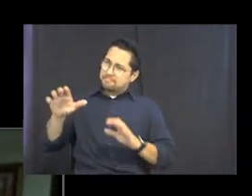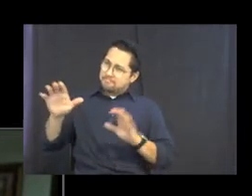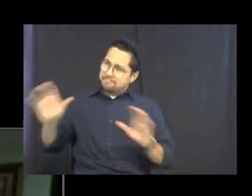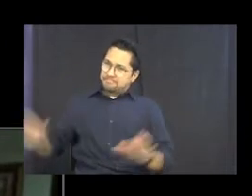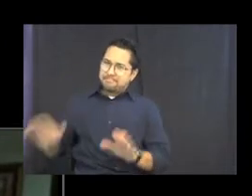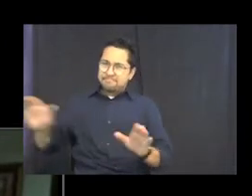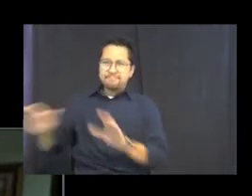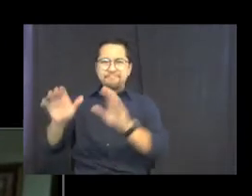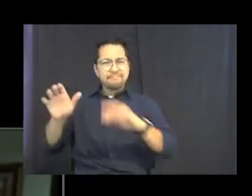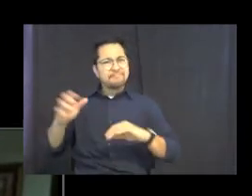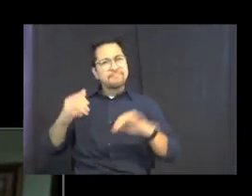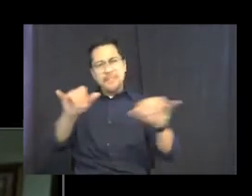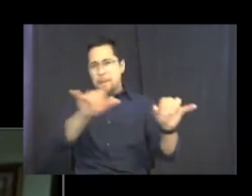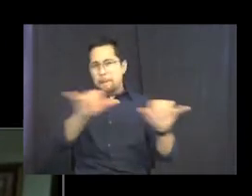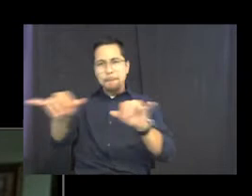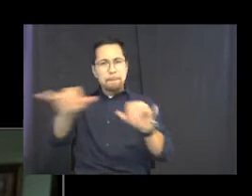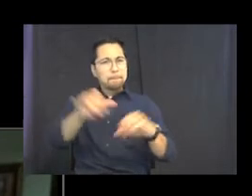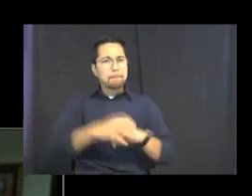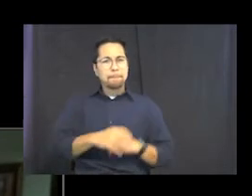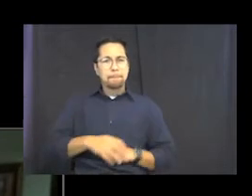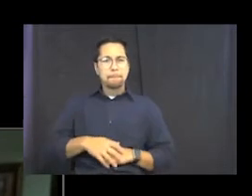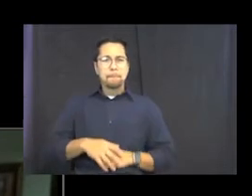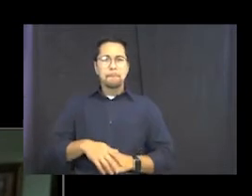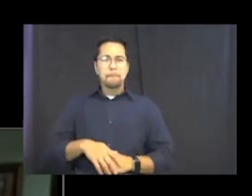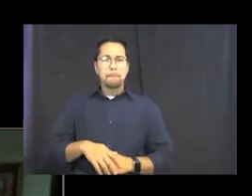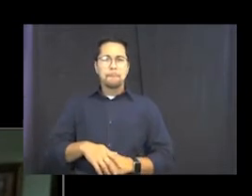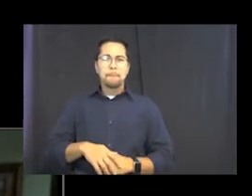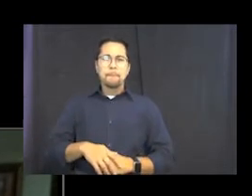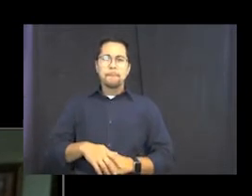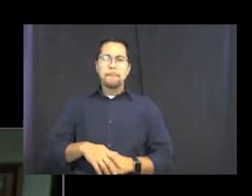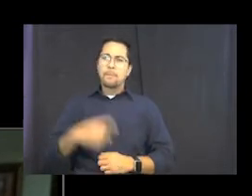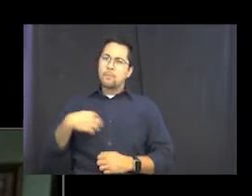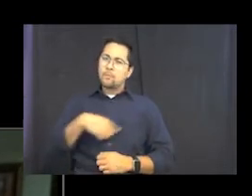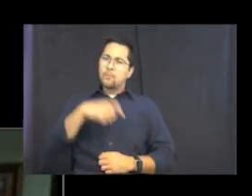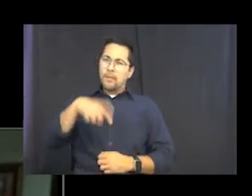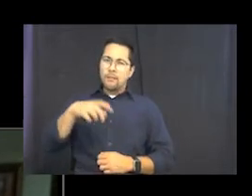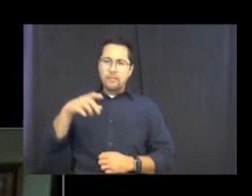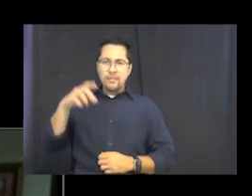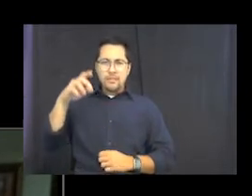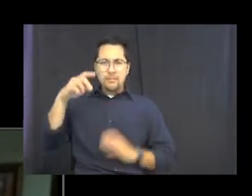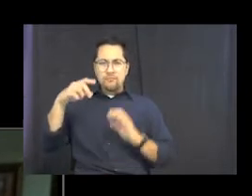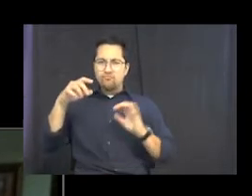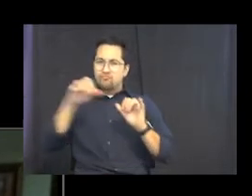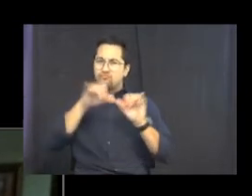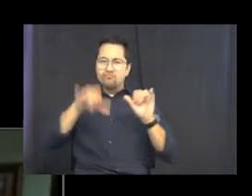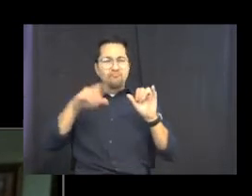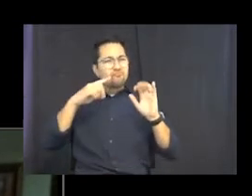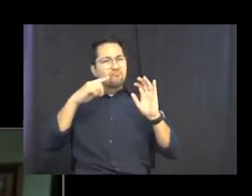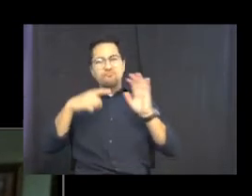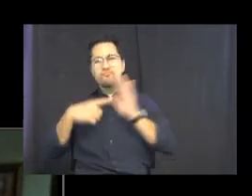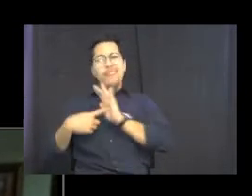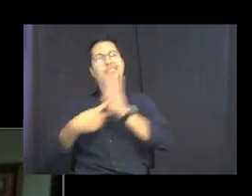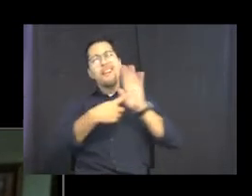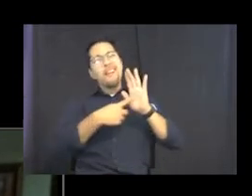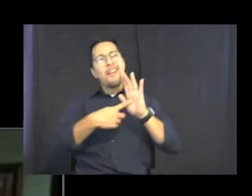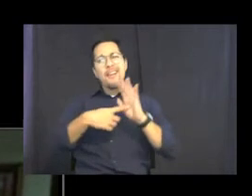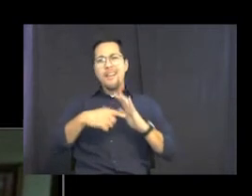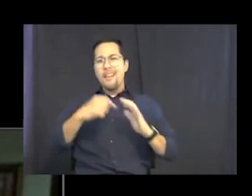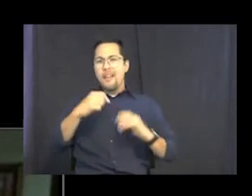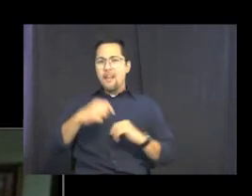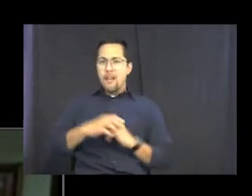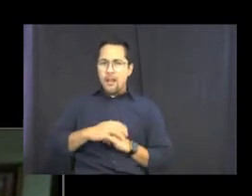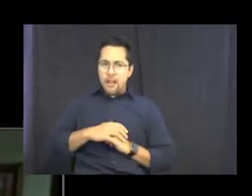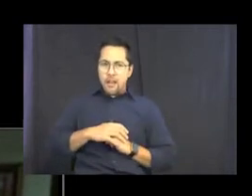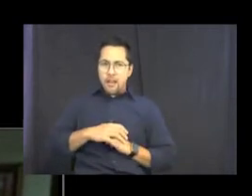have something to we need to stay visible and know so the